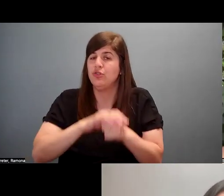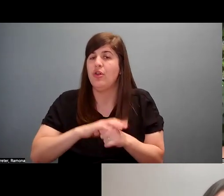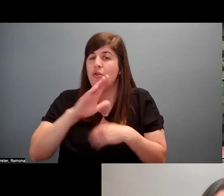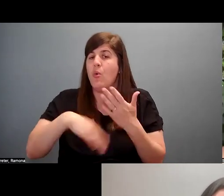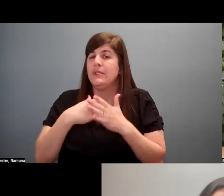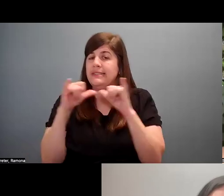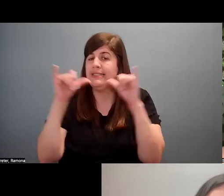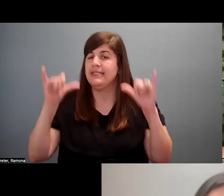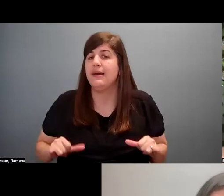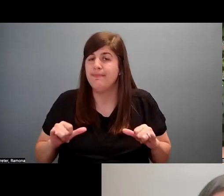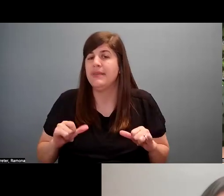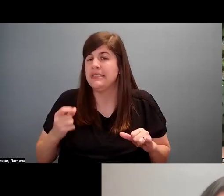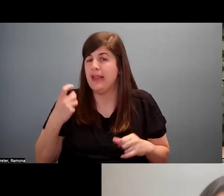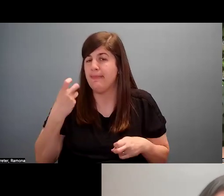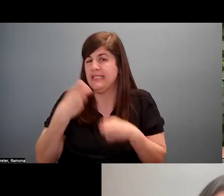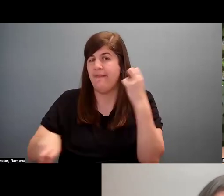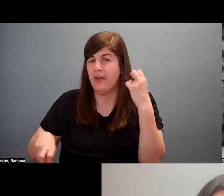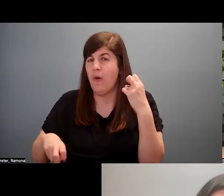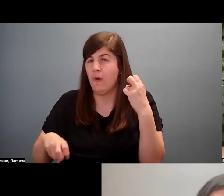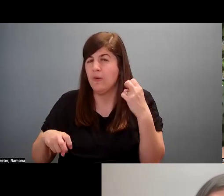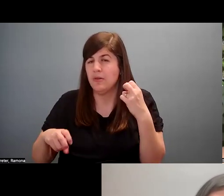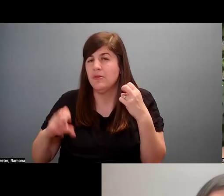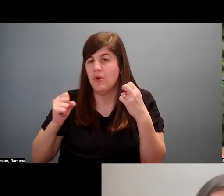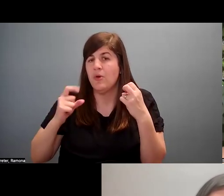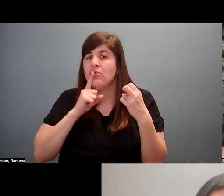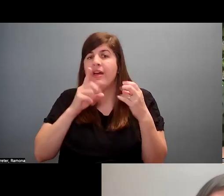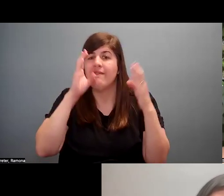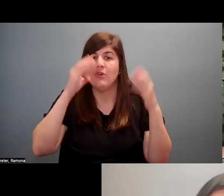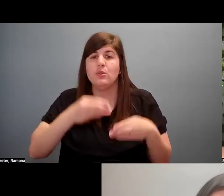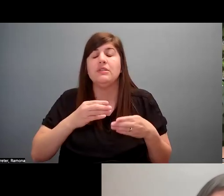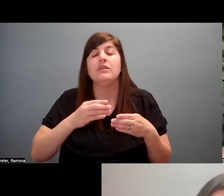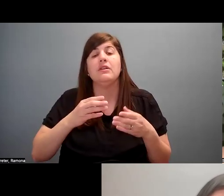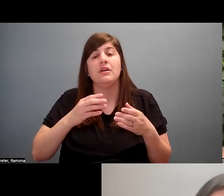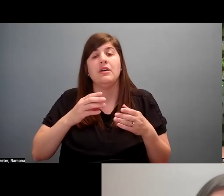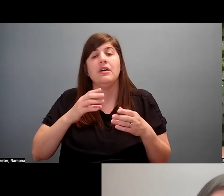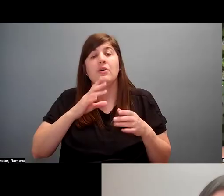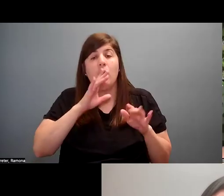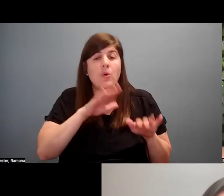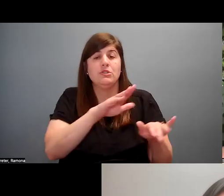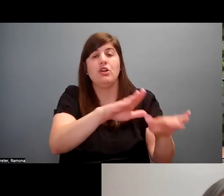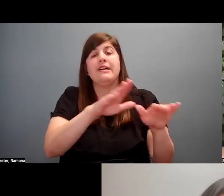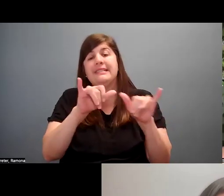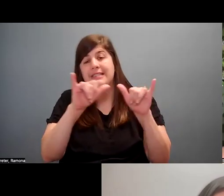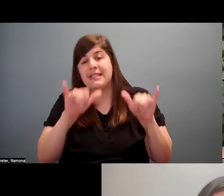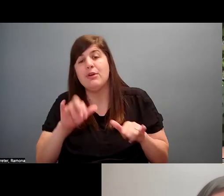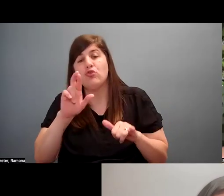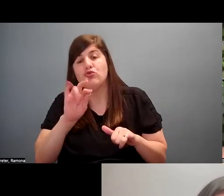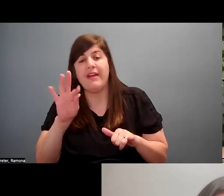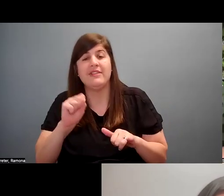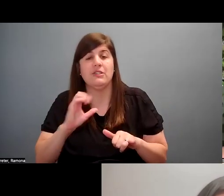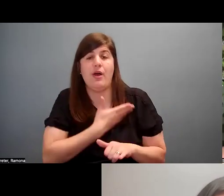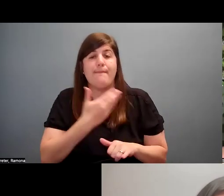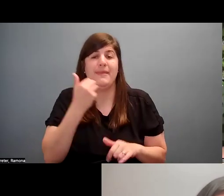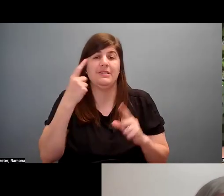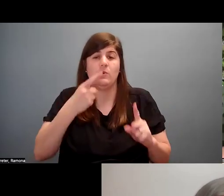system Hmm. is a little bit difficult. Yeah, So, really focusing on the coastal systems and reefs would be our best goal right